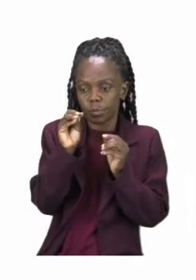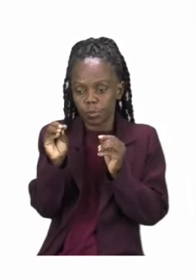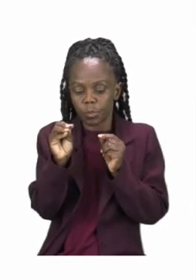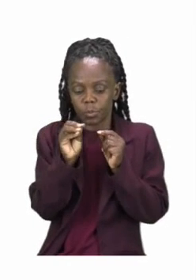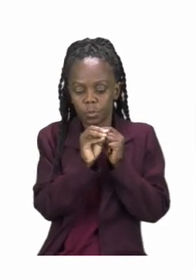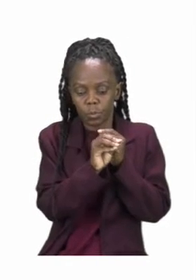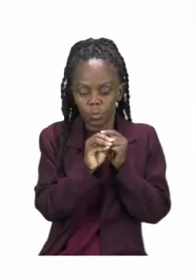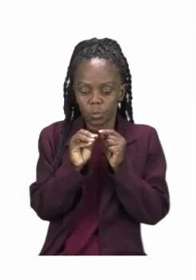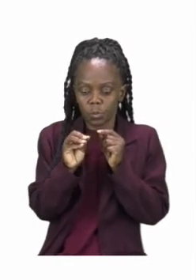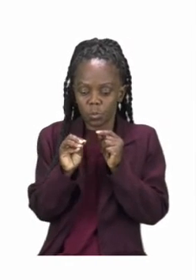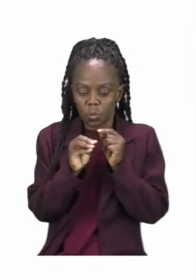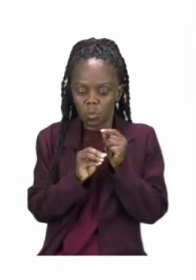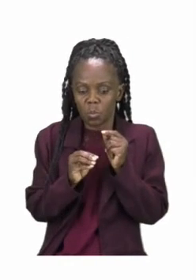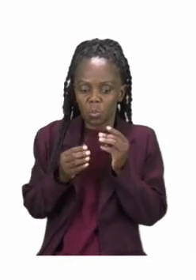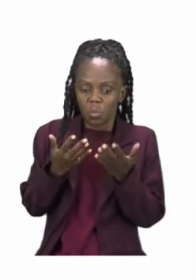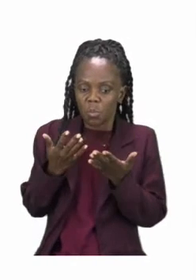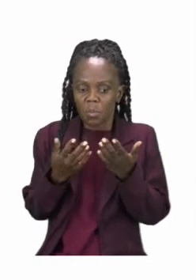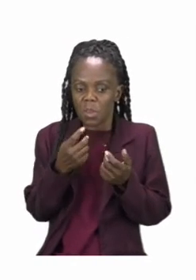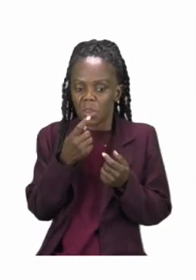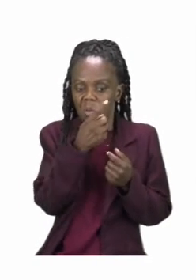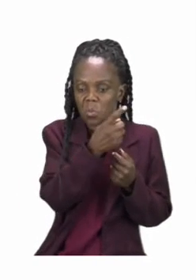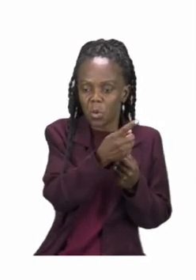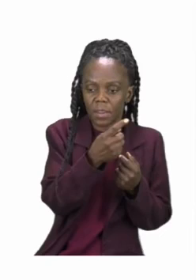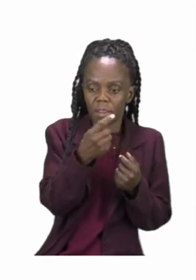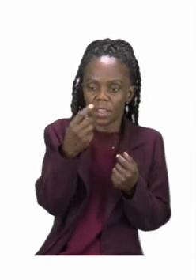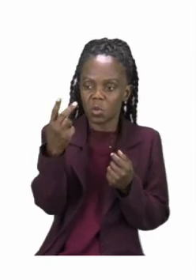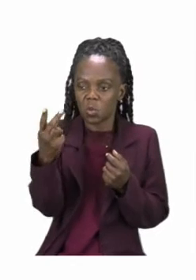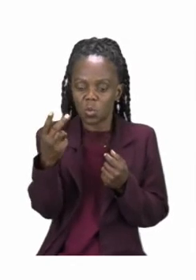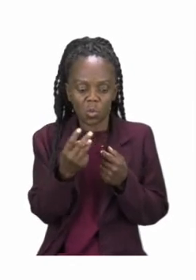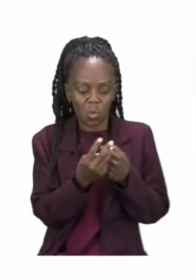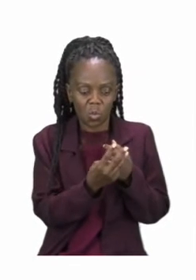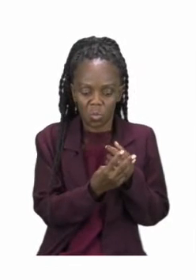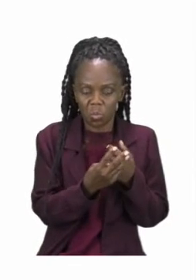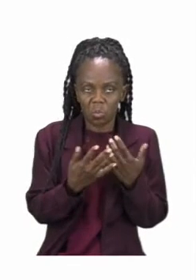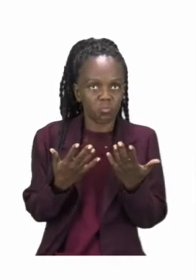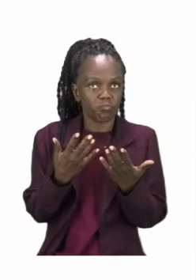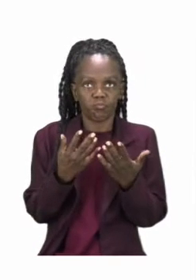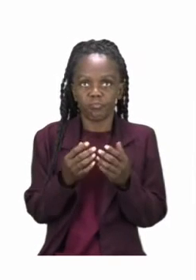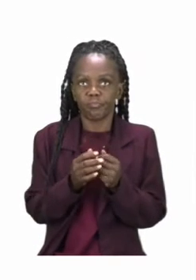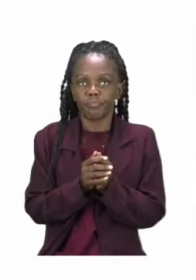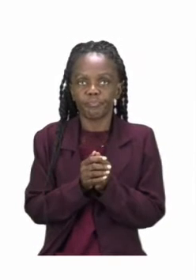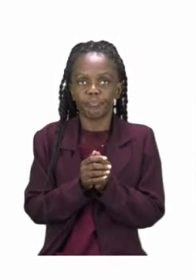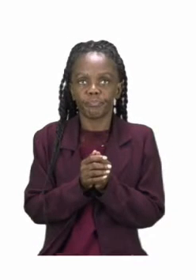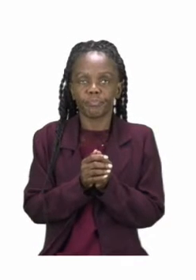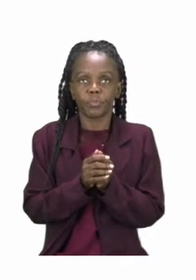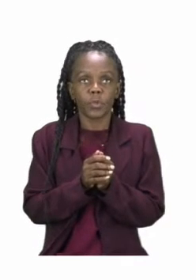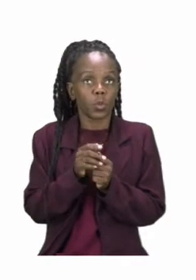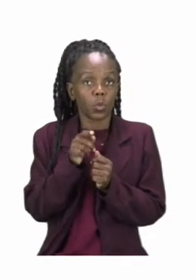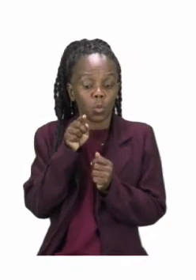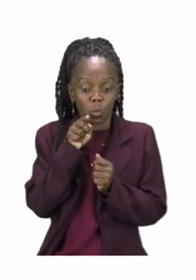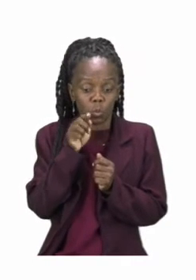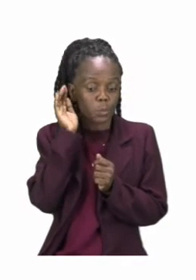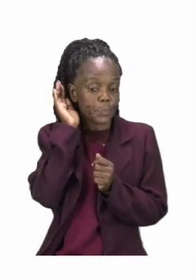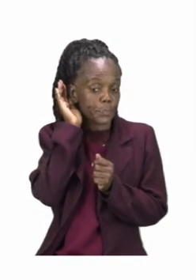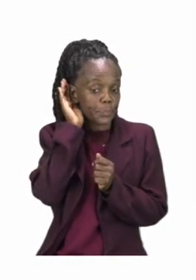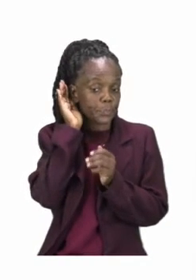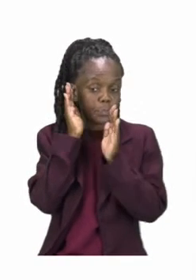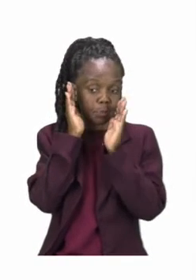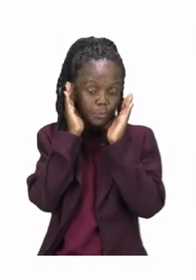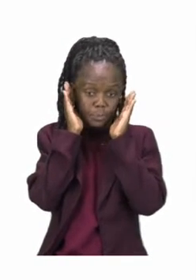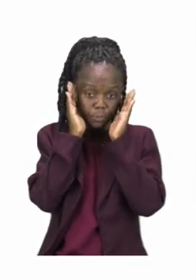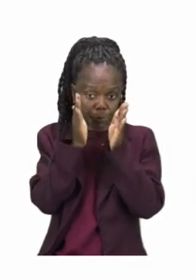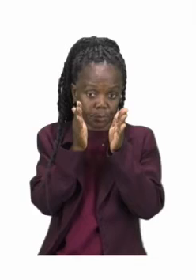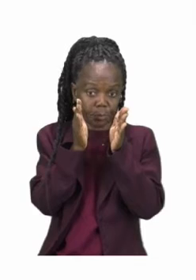your own words. I want you to listen, and as I am speaking, take a look